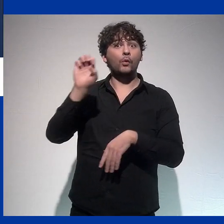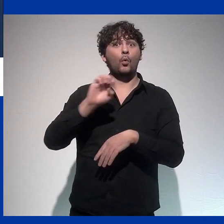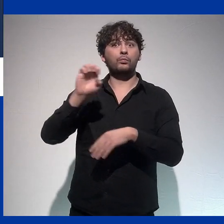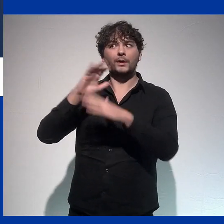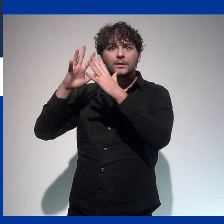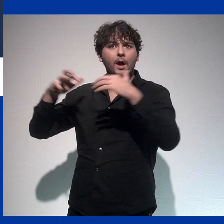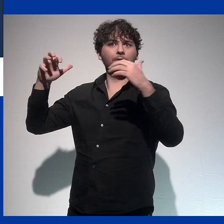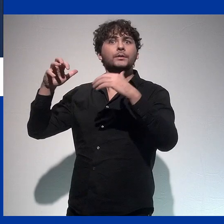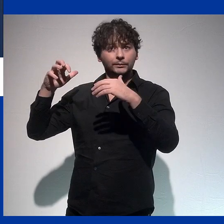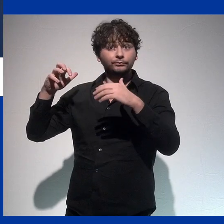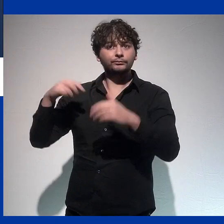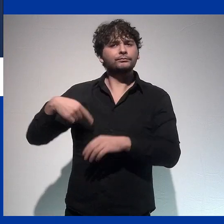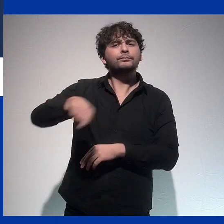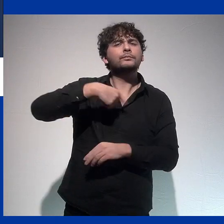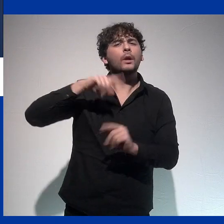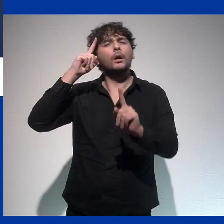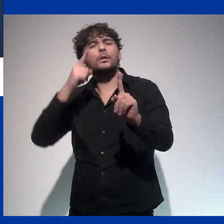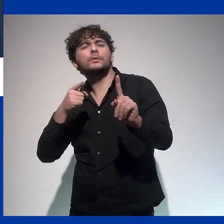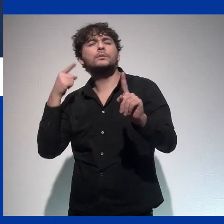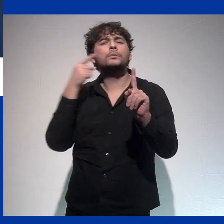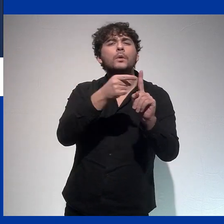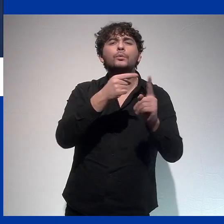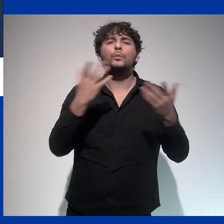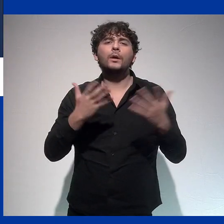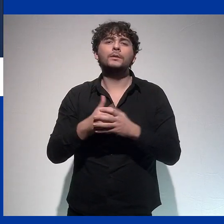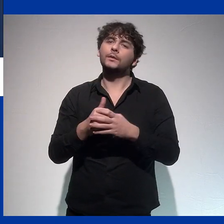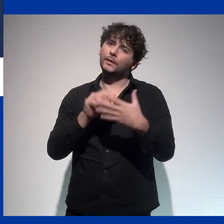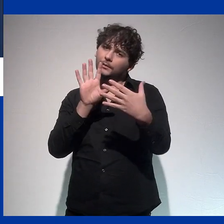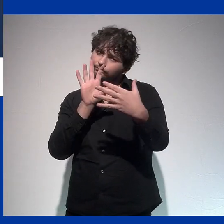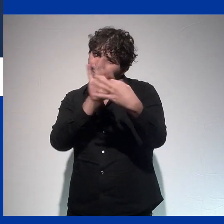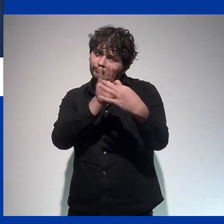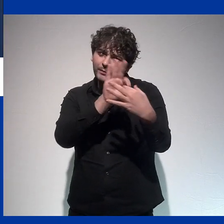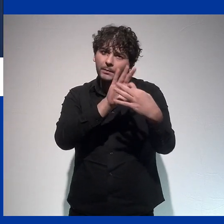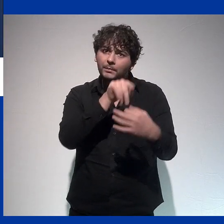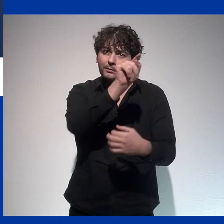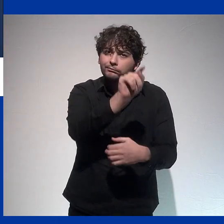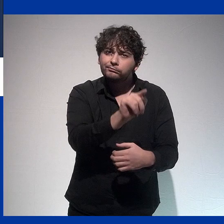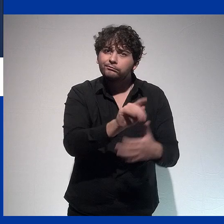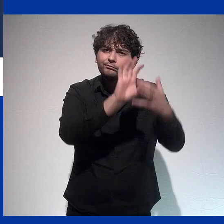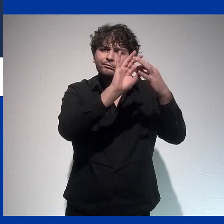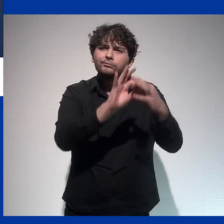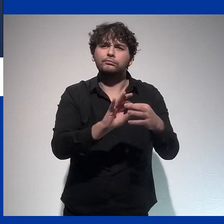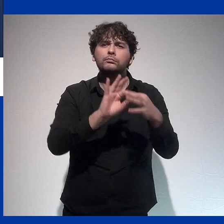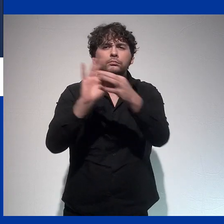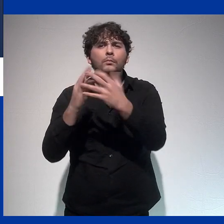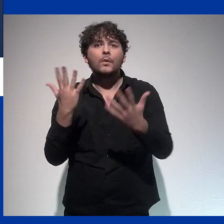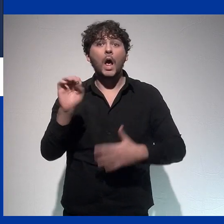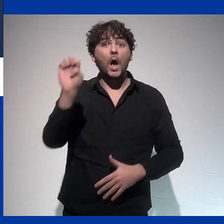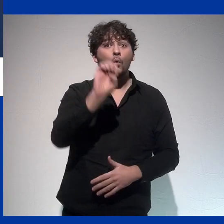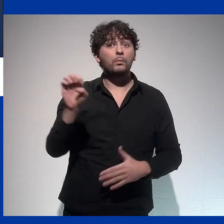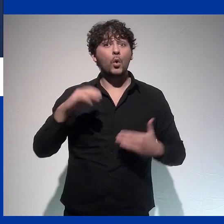Our goal is to utilize this bridge in order